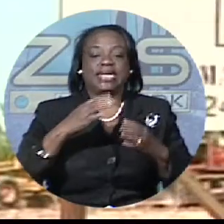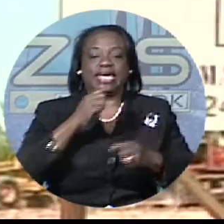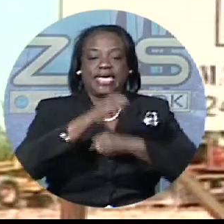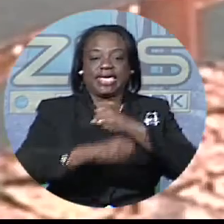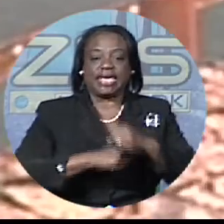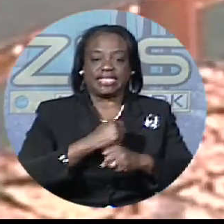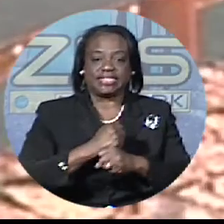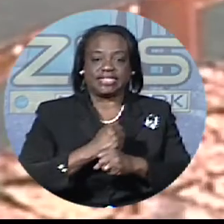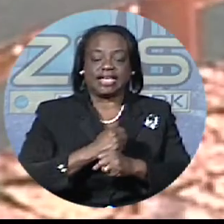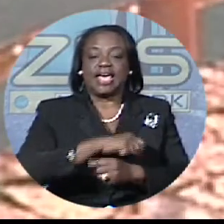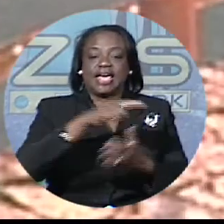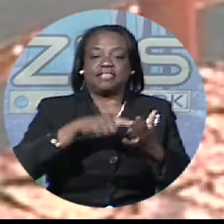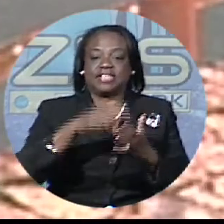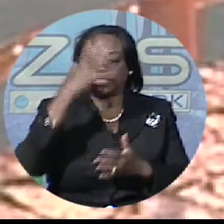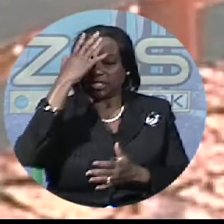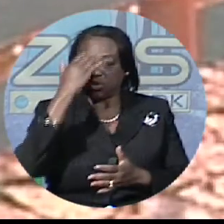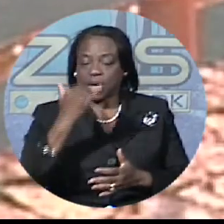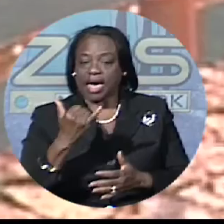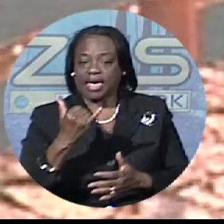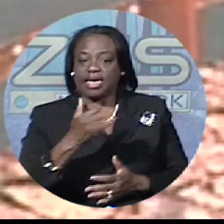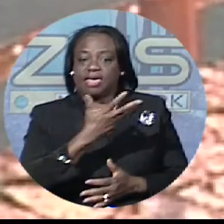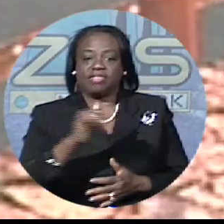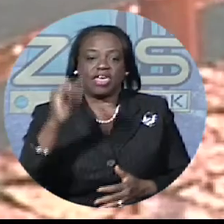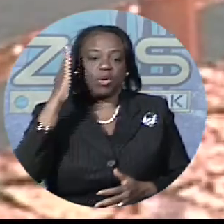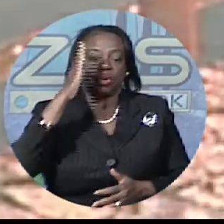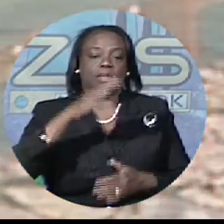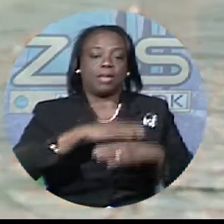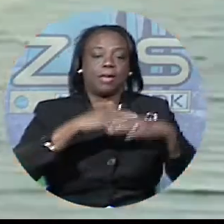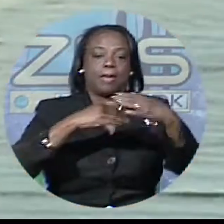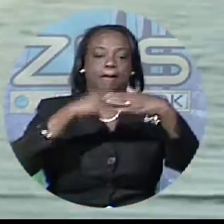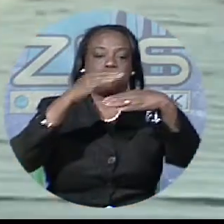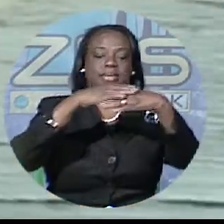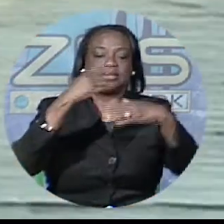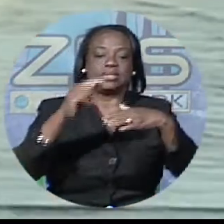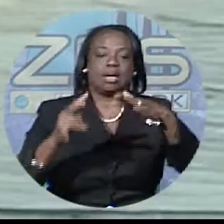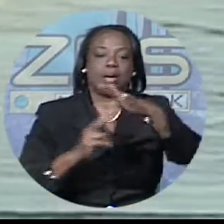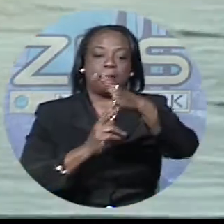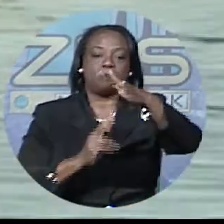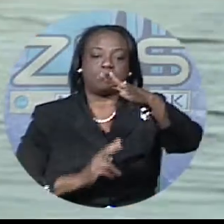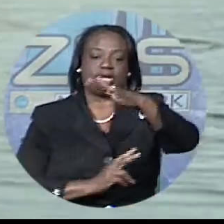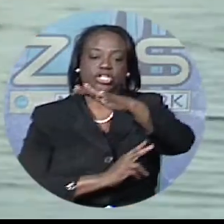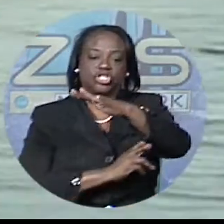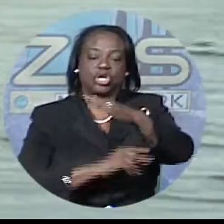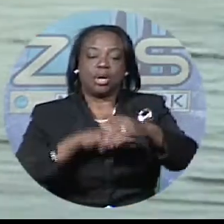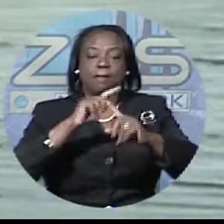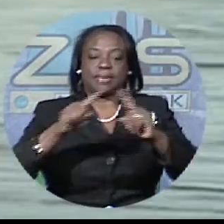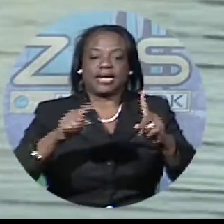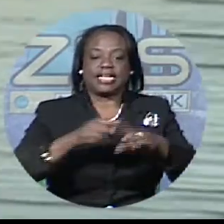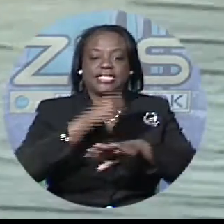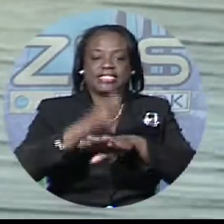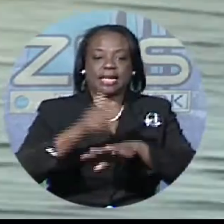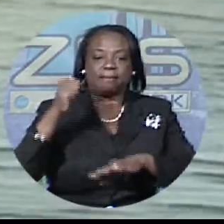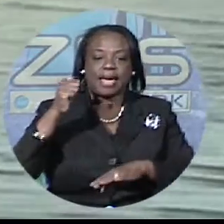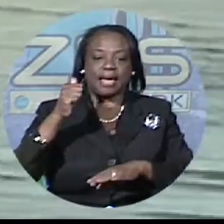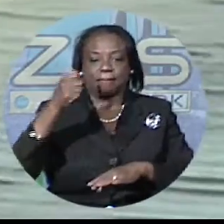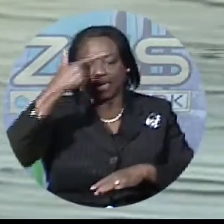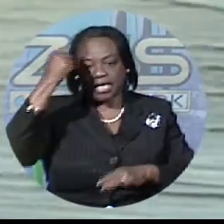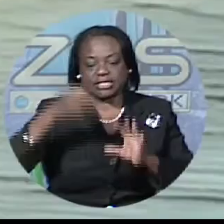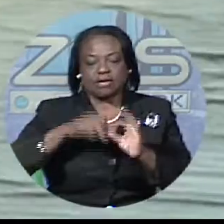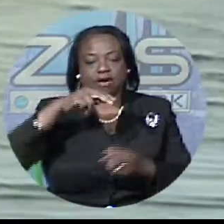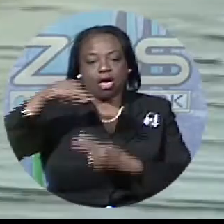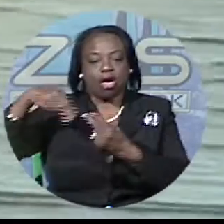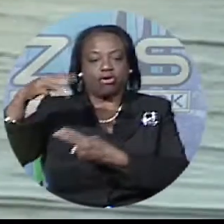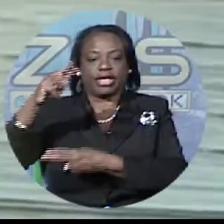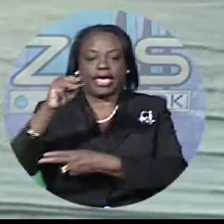bridge. Minister Darville says the bridge at the Fishing Hole Road had a setback due to Hurricane Matthew. As you look at the GIN